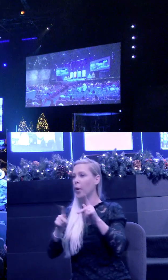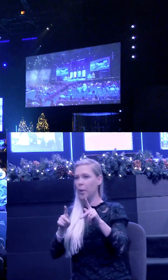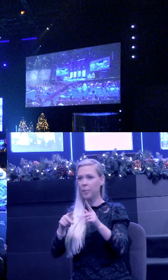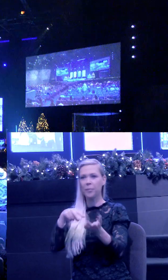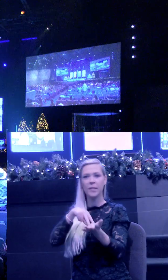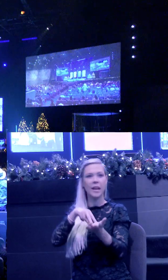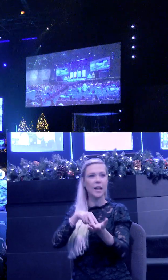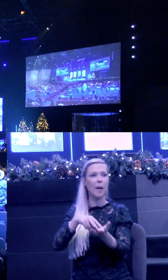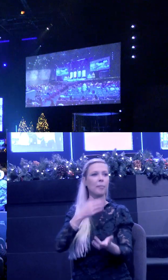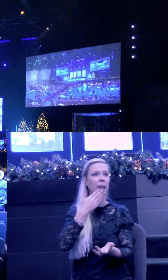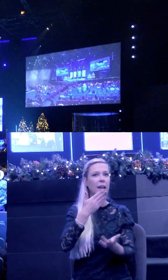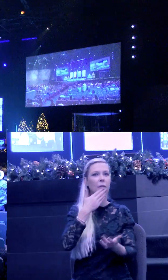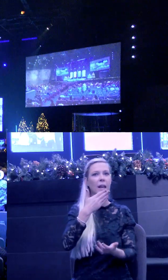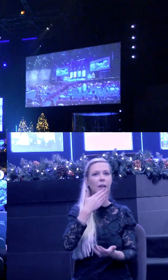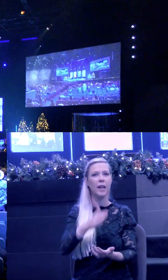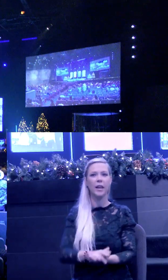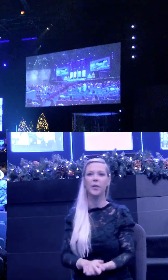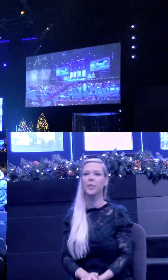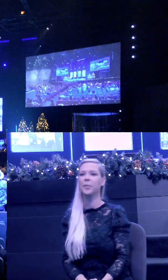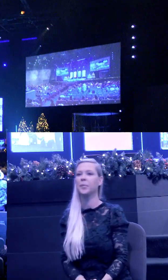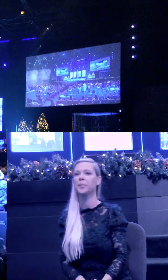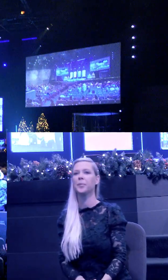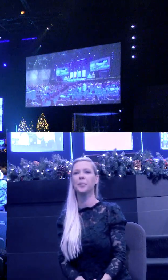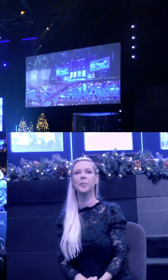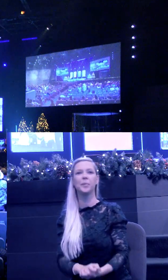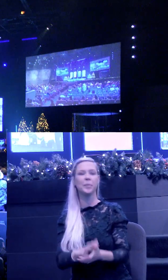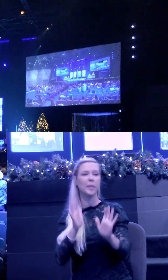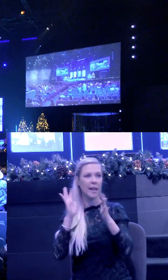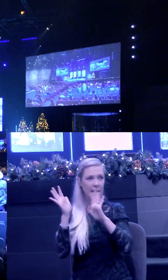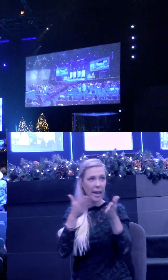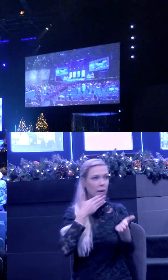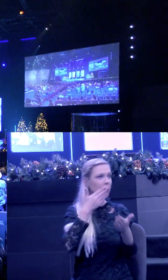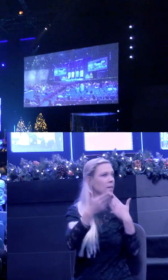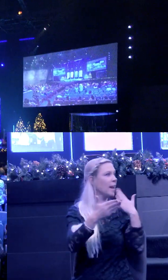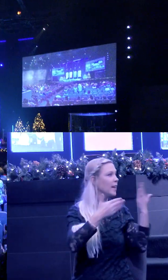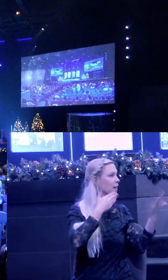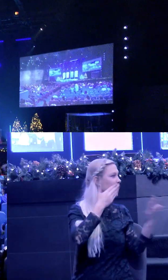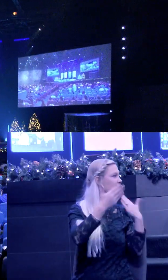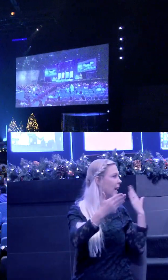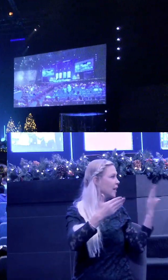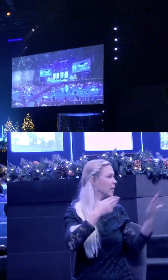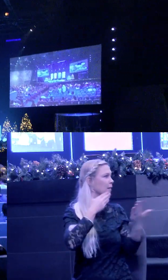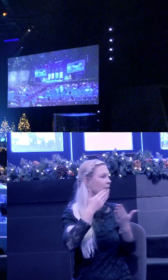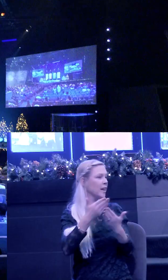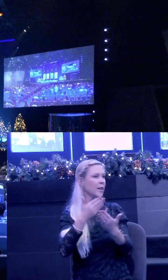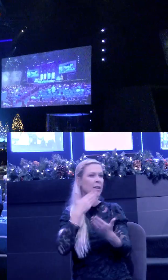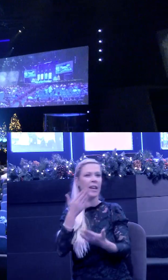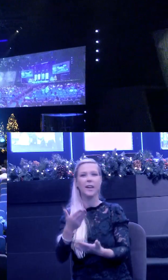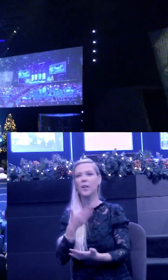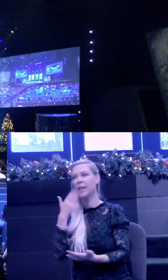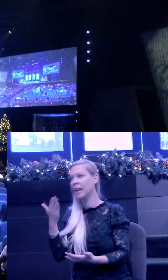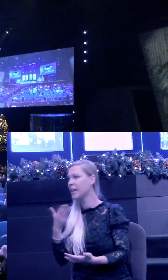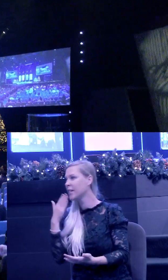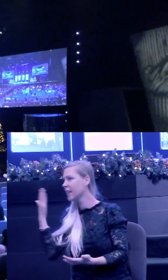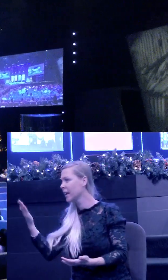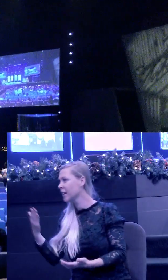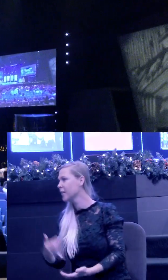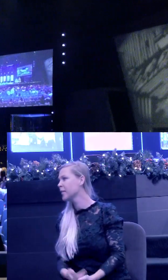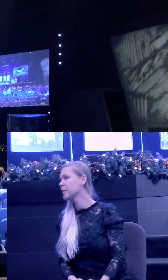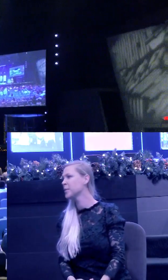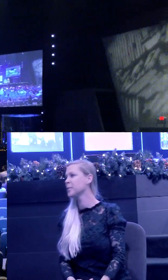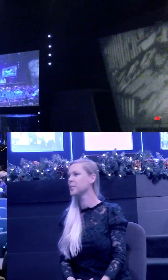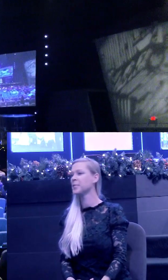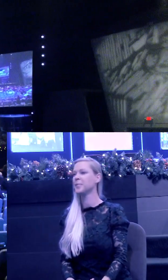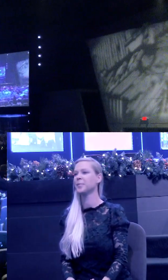stand up. So yes, thank you. Thank you, guys. Thank you. Thank you so much. Thank you.